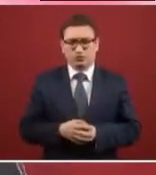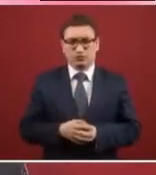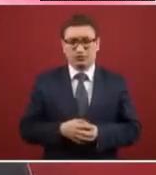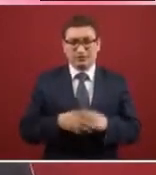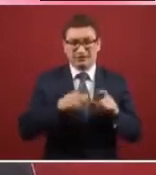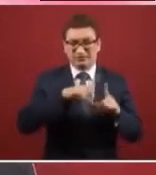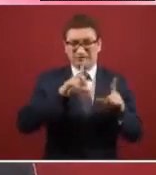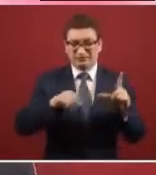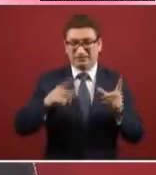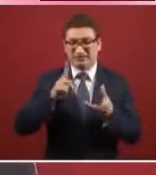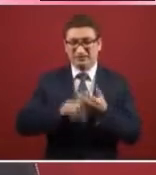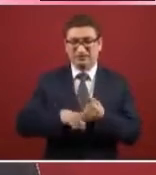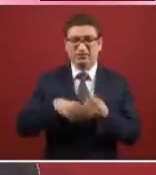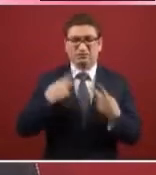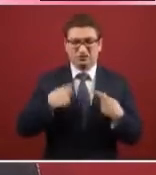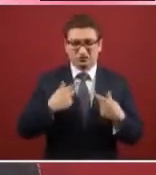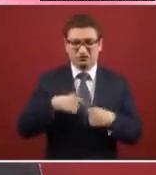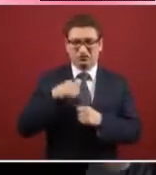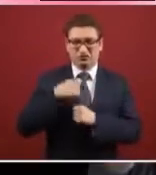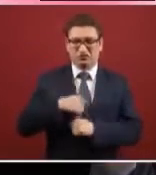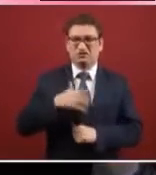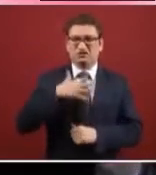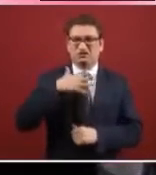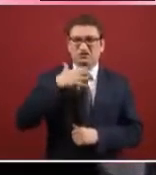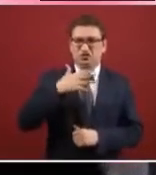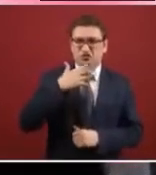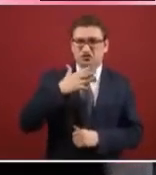even lose their respectability.